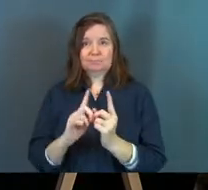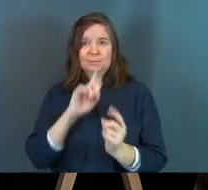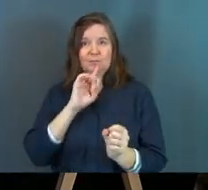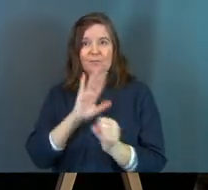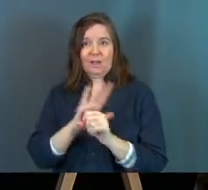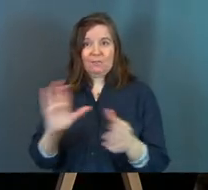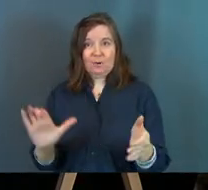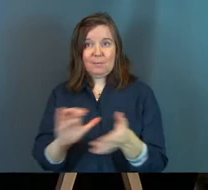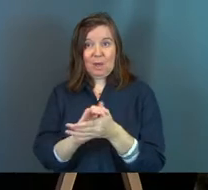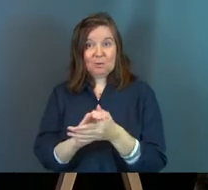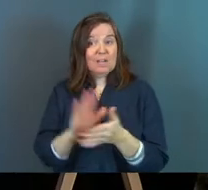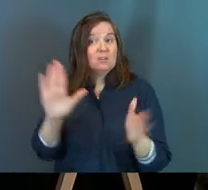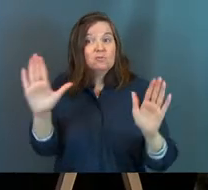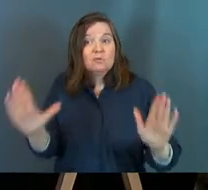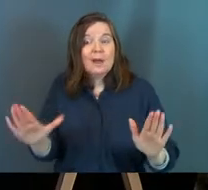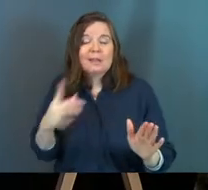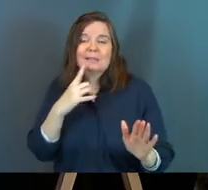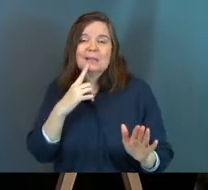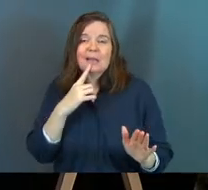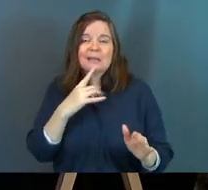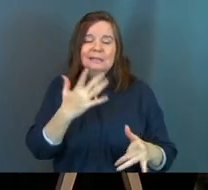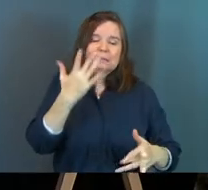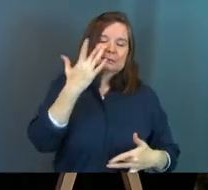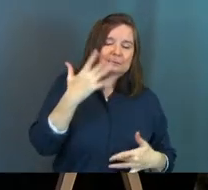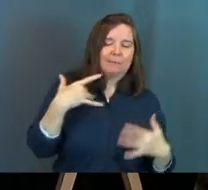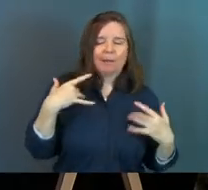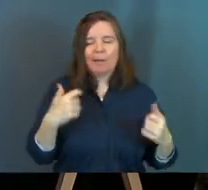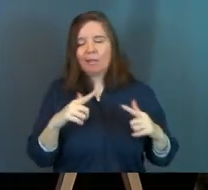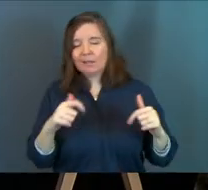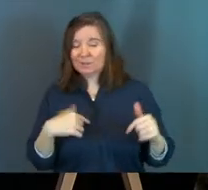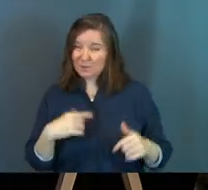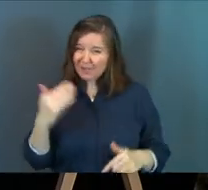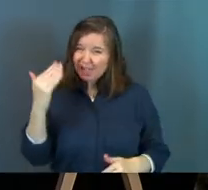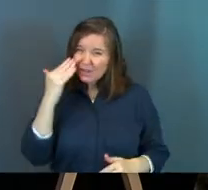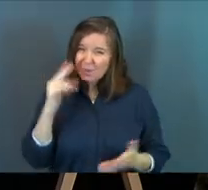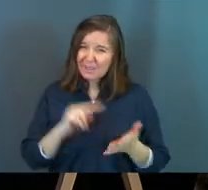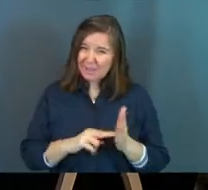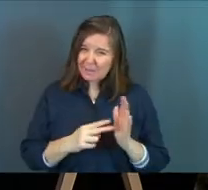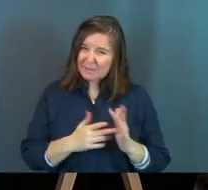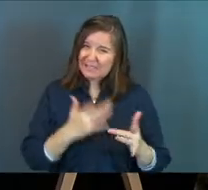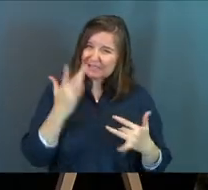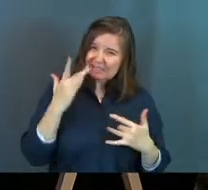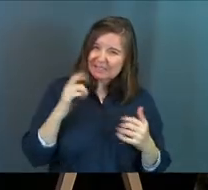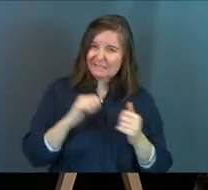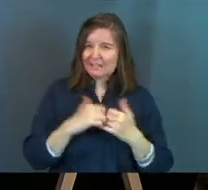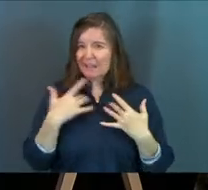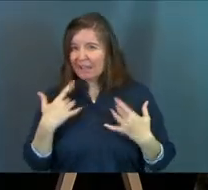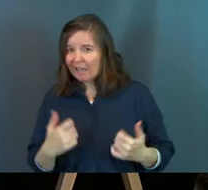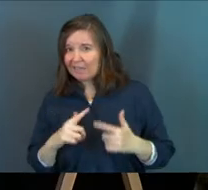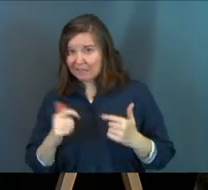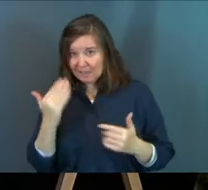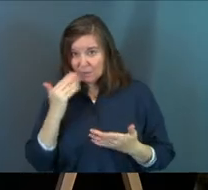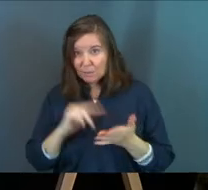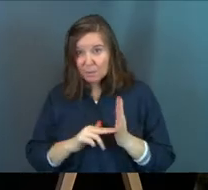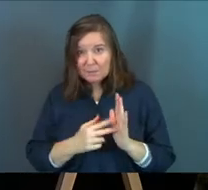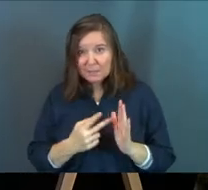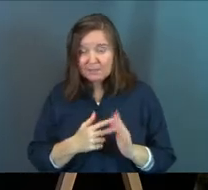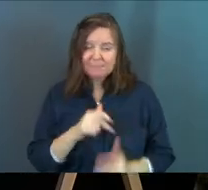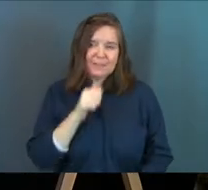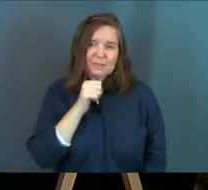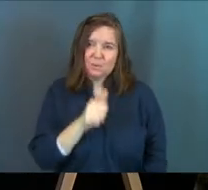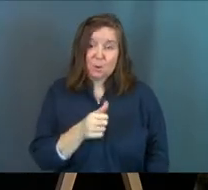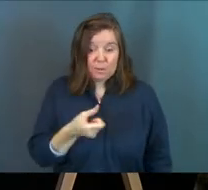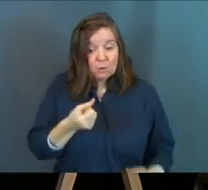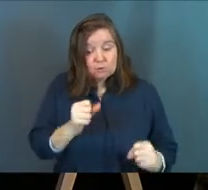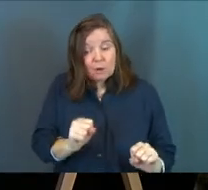they? And it's great. And they say, "In sickness and in health." Do they know what sickness and in health means? No. They don't.